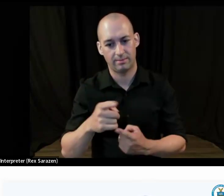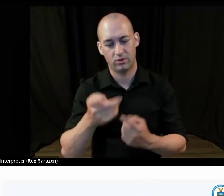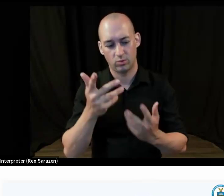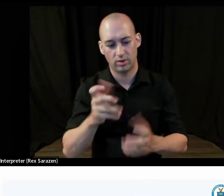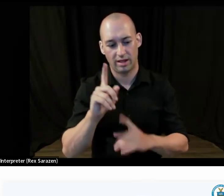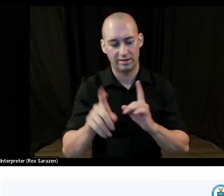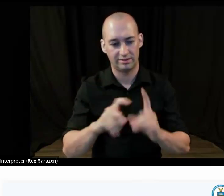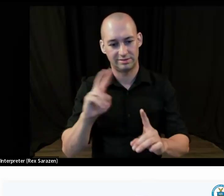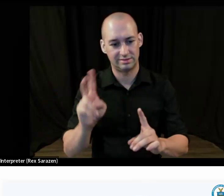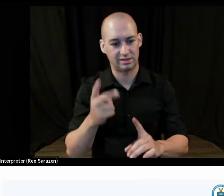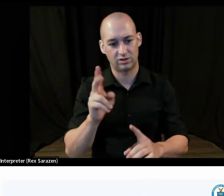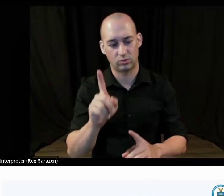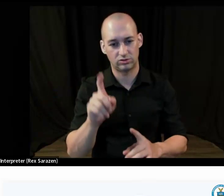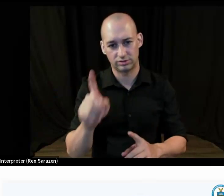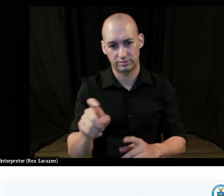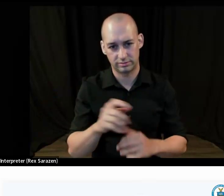second question?